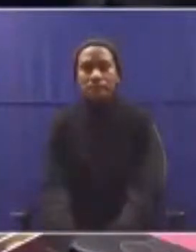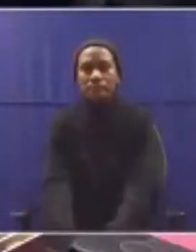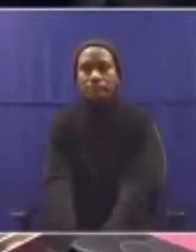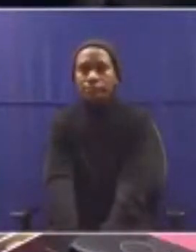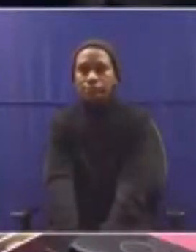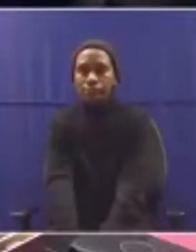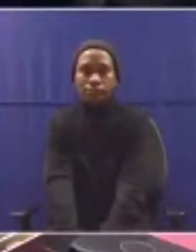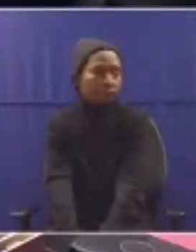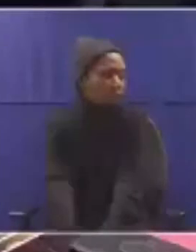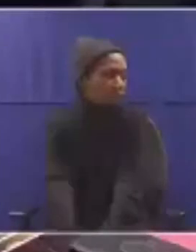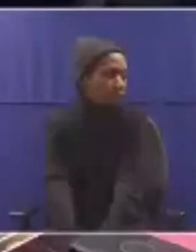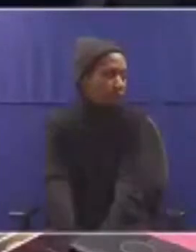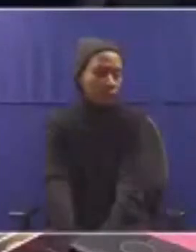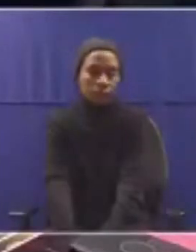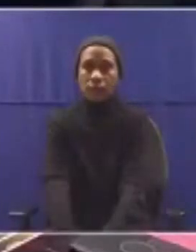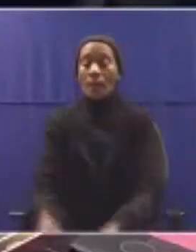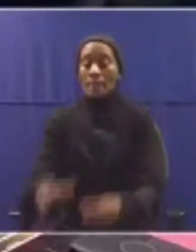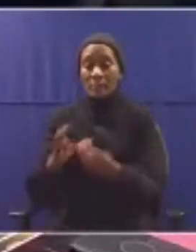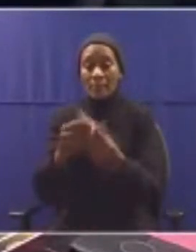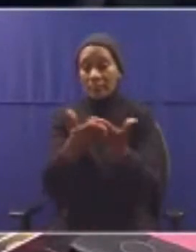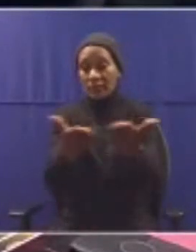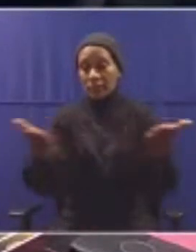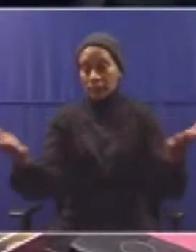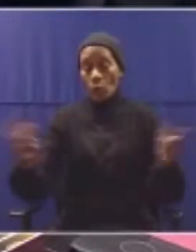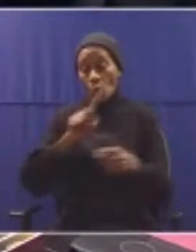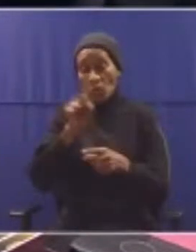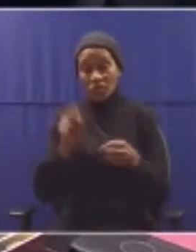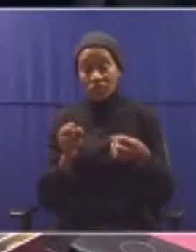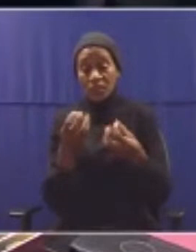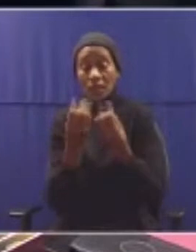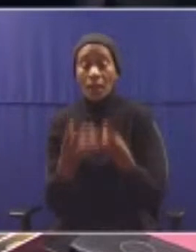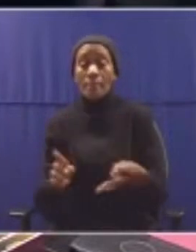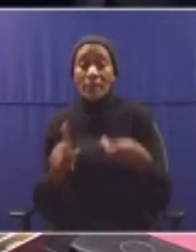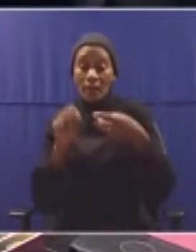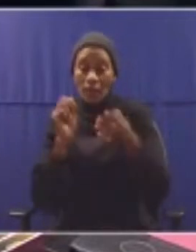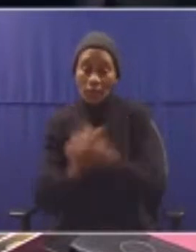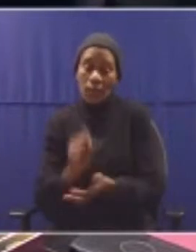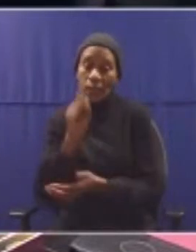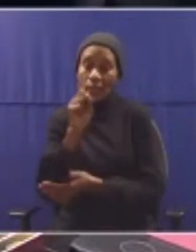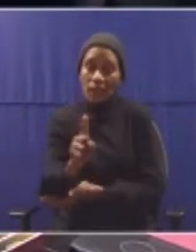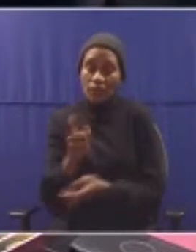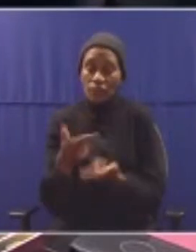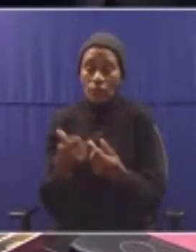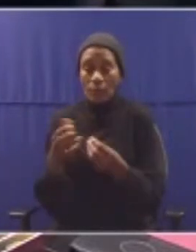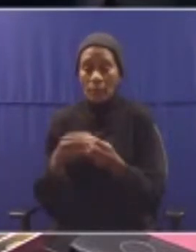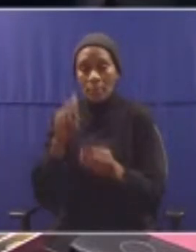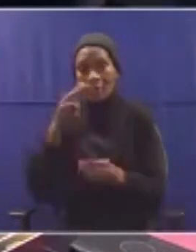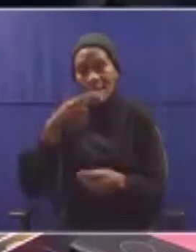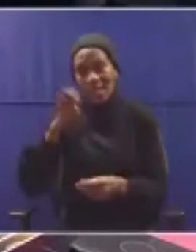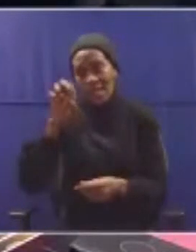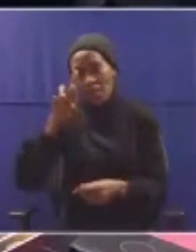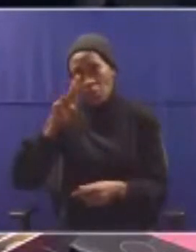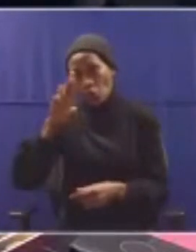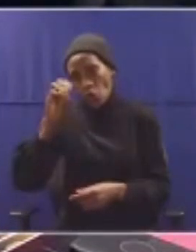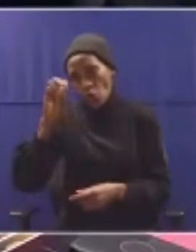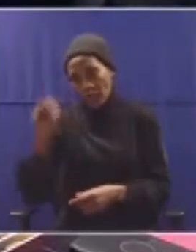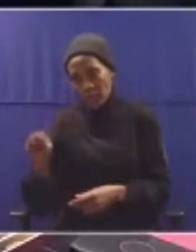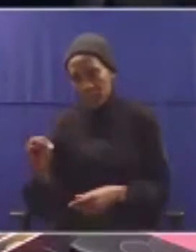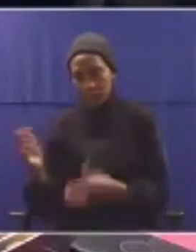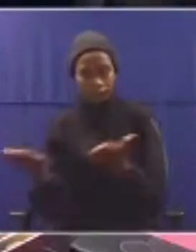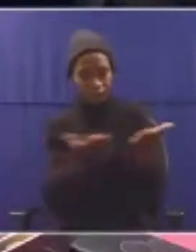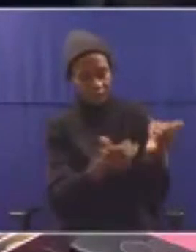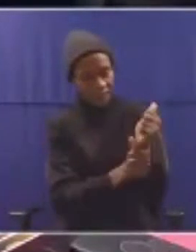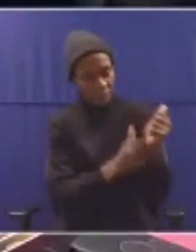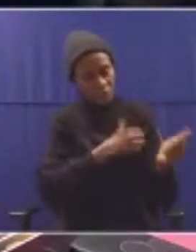Deputy President. Honorable members, question number 11 has been asked by the Honorable Herron to the Deputy President. The